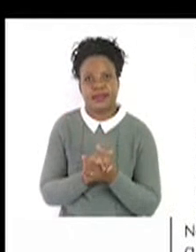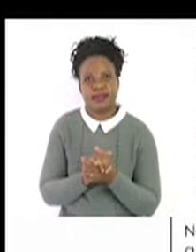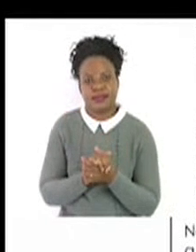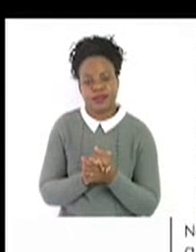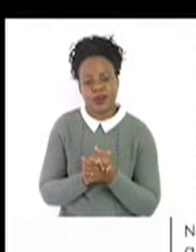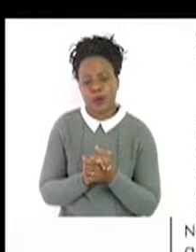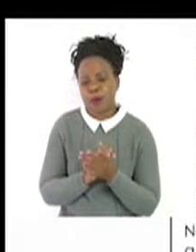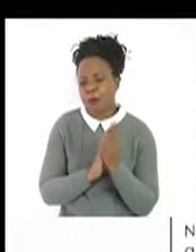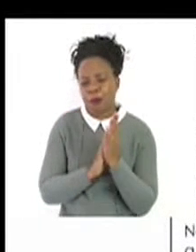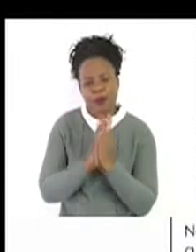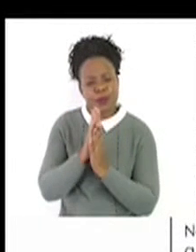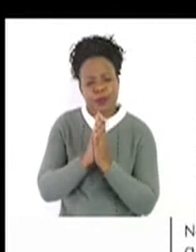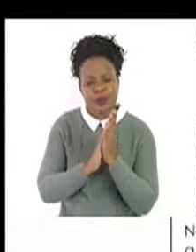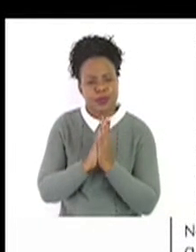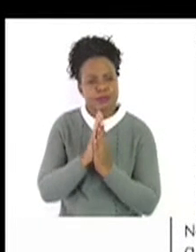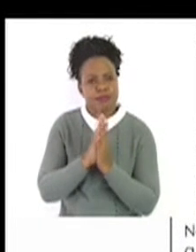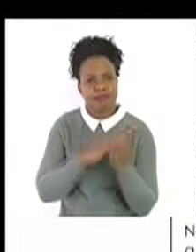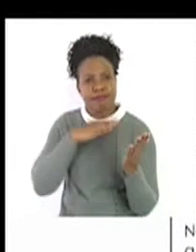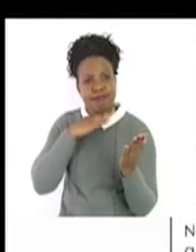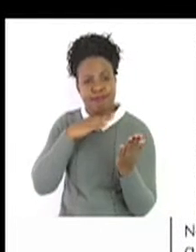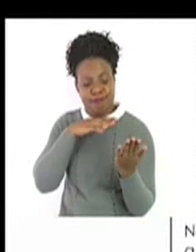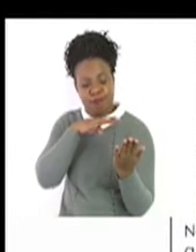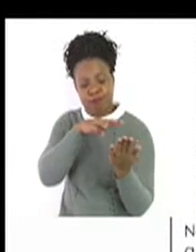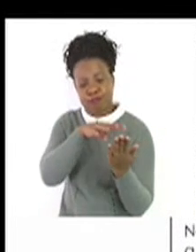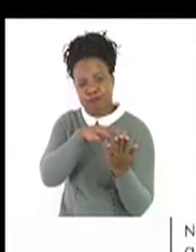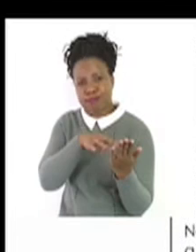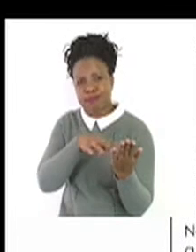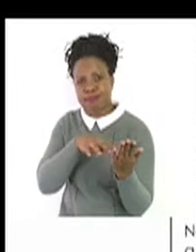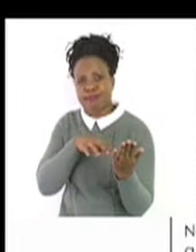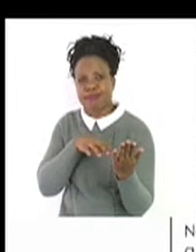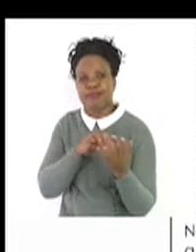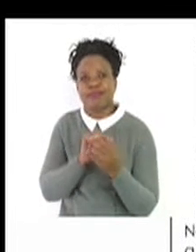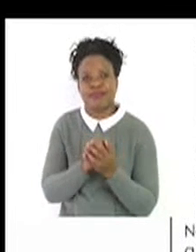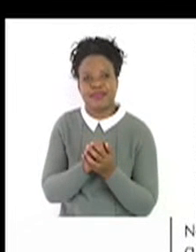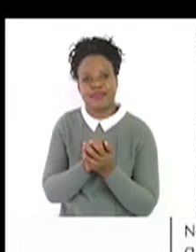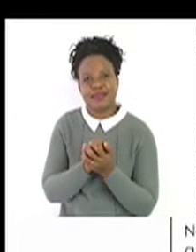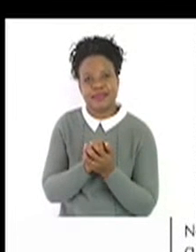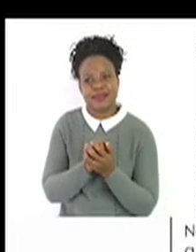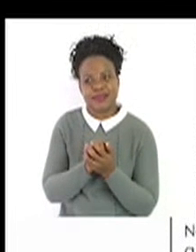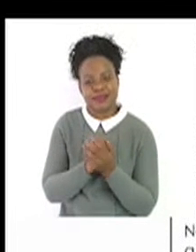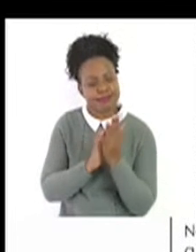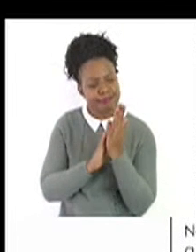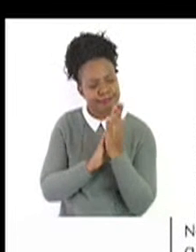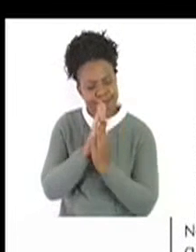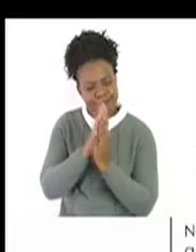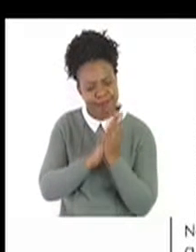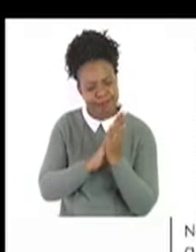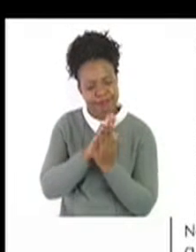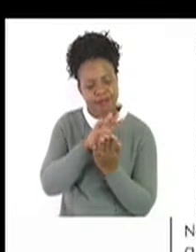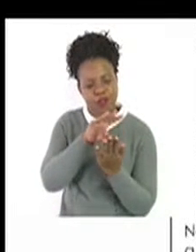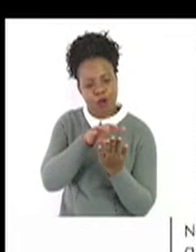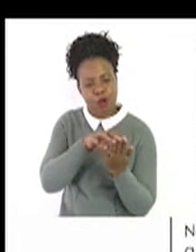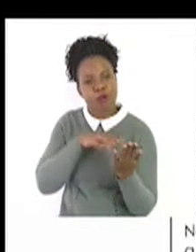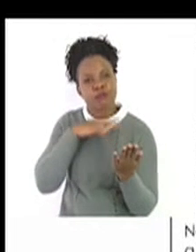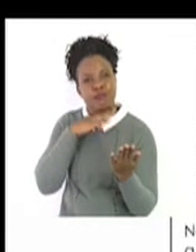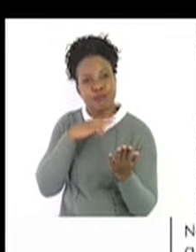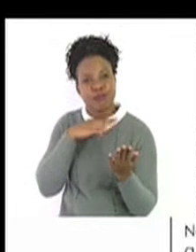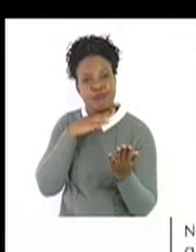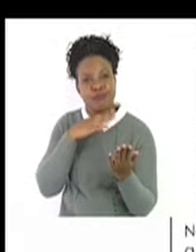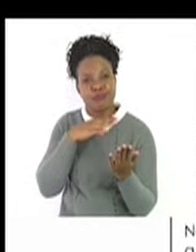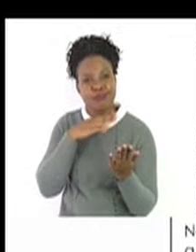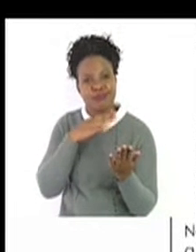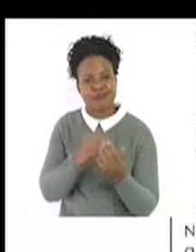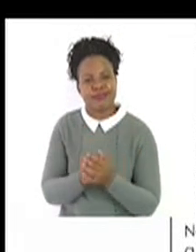an interesting comprehension. An interesting comprehension. There is full